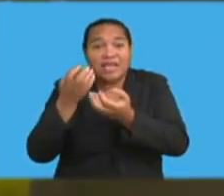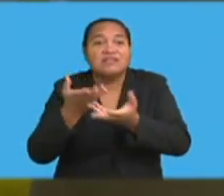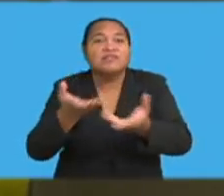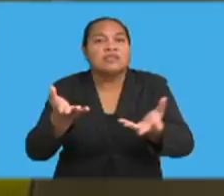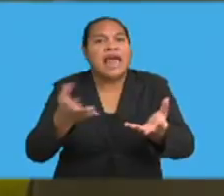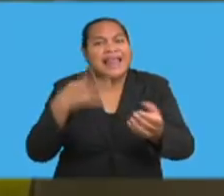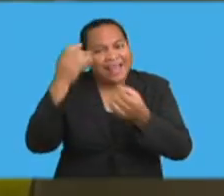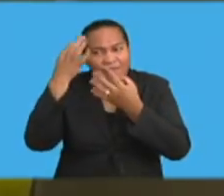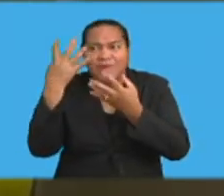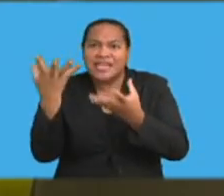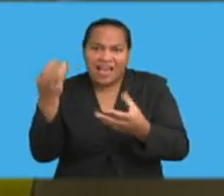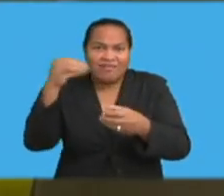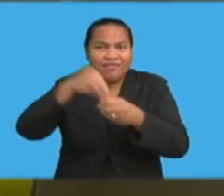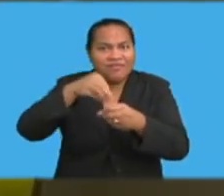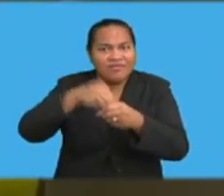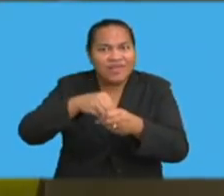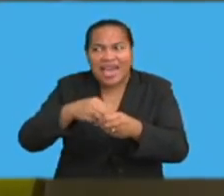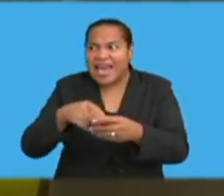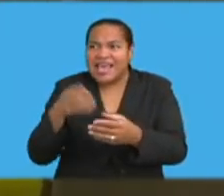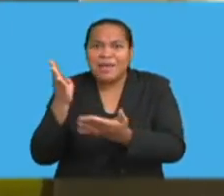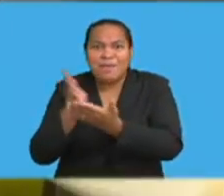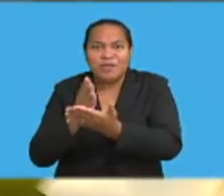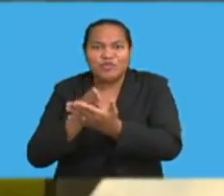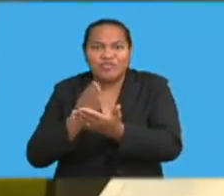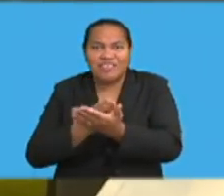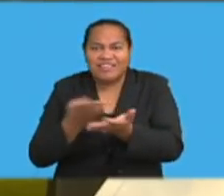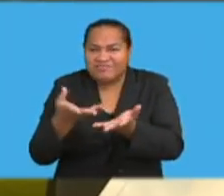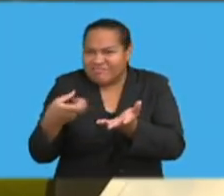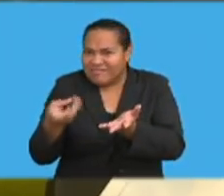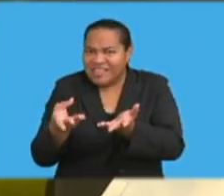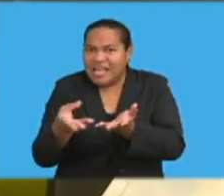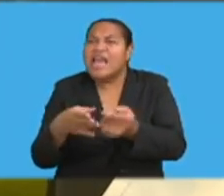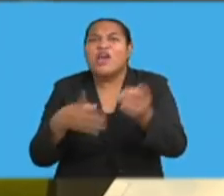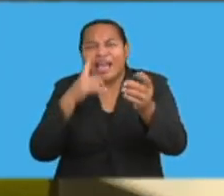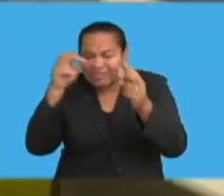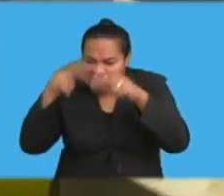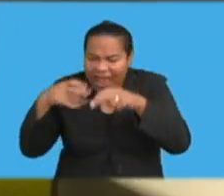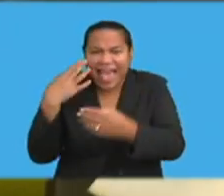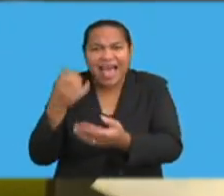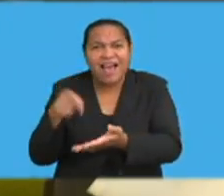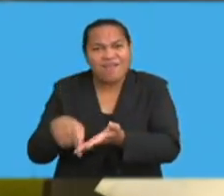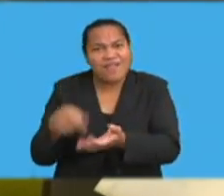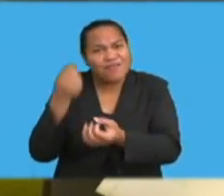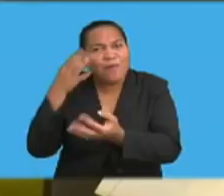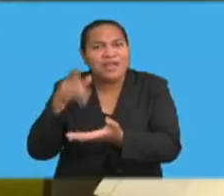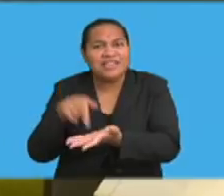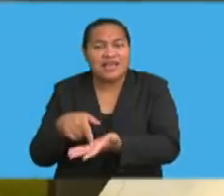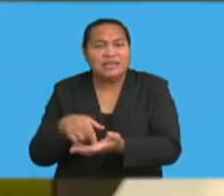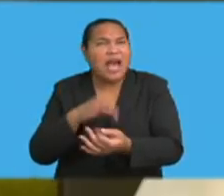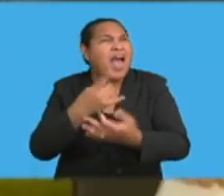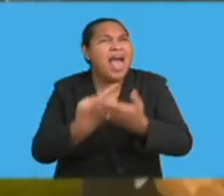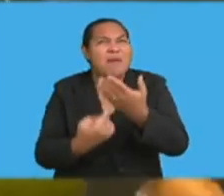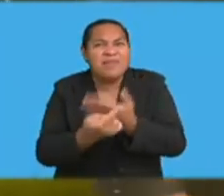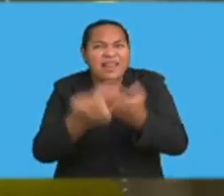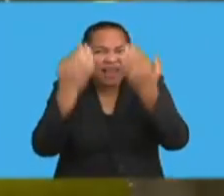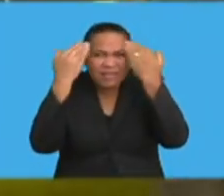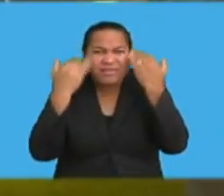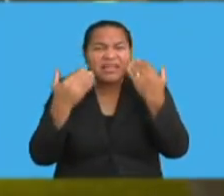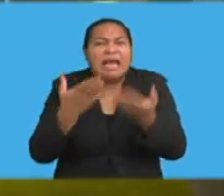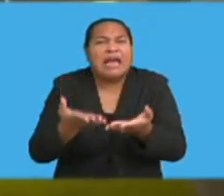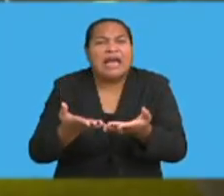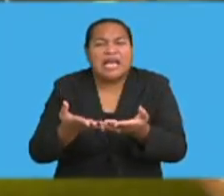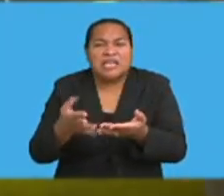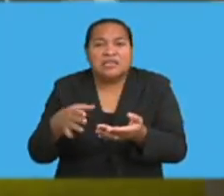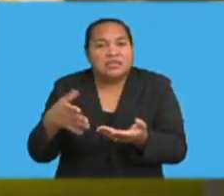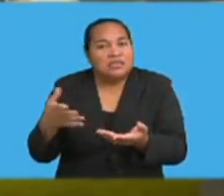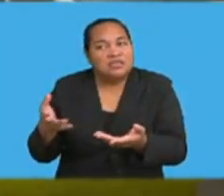that's available in the budgetary supplementation, and they could have actually given them that information. What is actually happening now, Madam Speaker, is they'll say, see, we issued